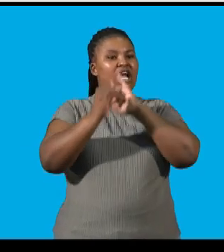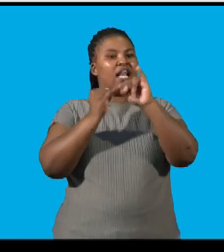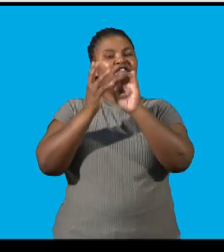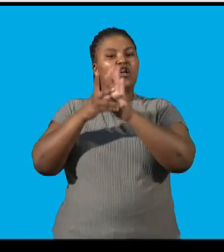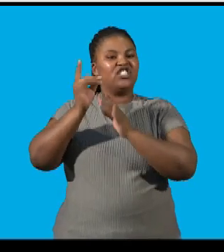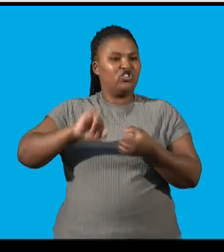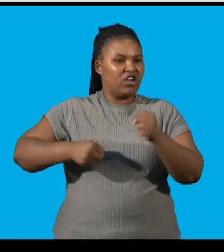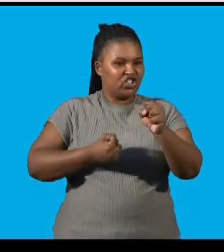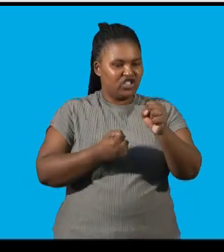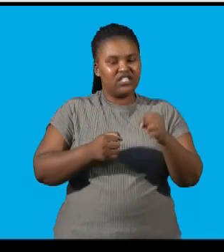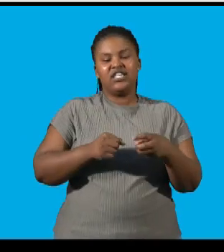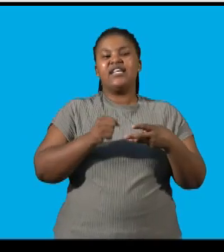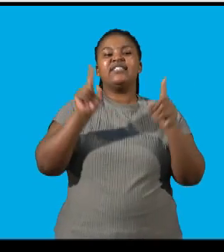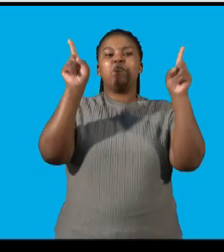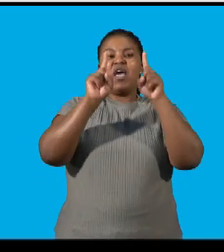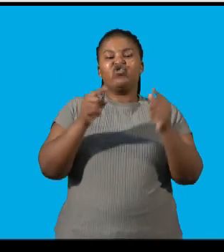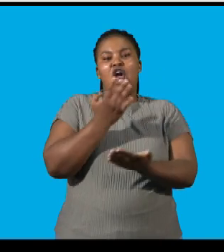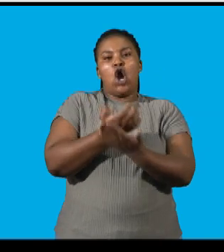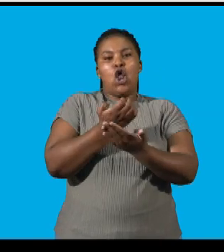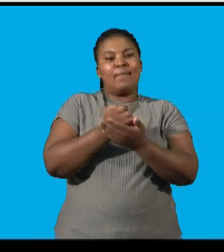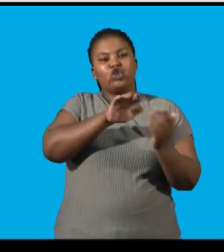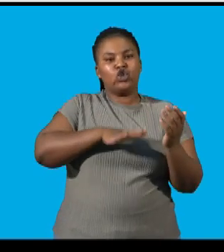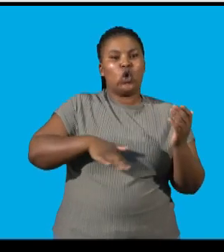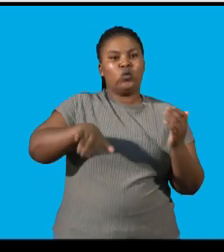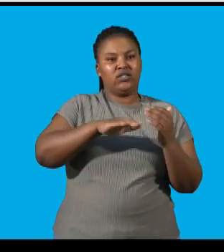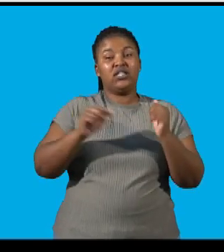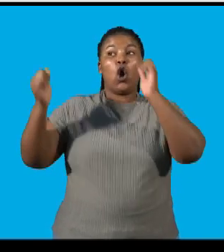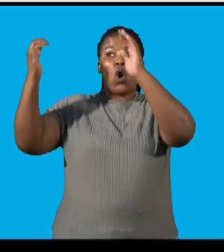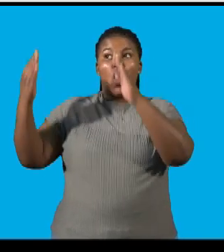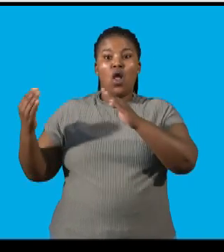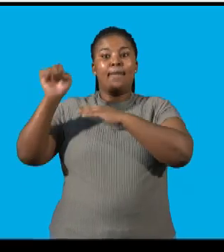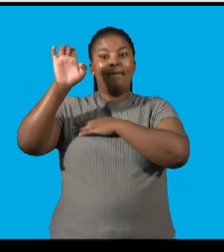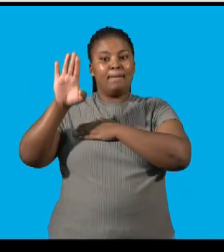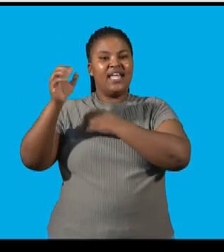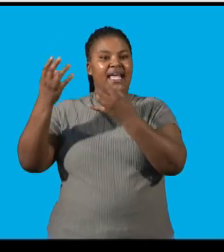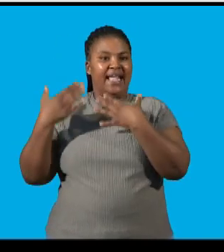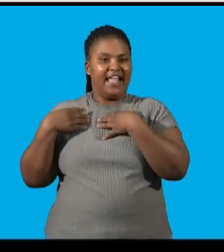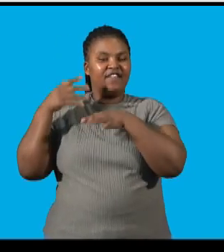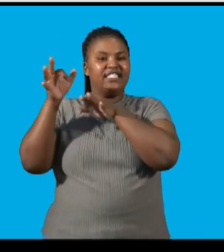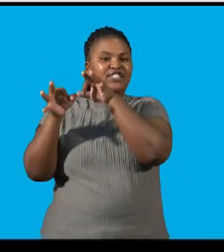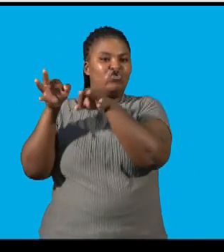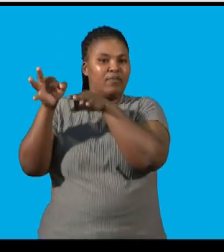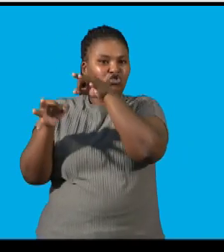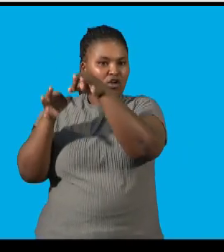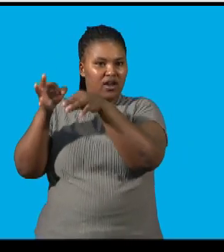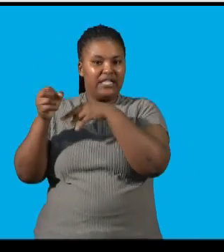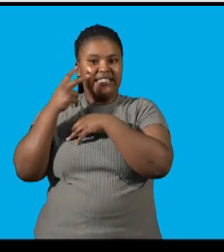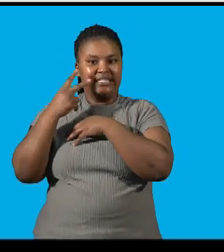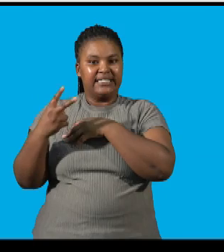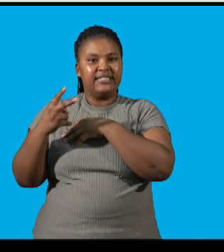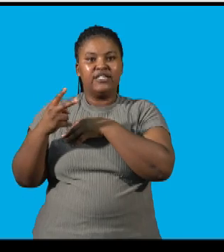and 1.2.3 special economic zones. Then in column B, we are given the